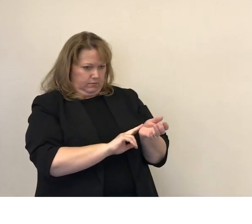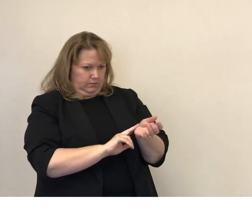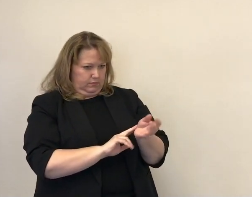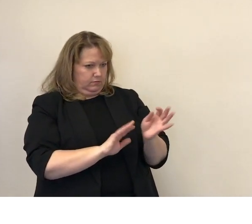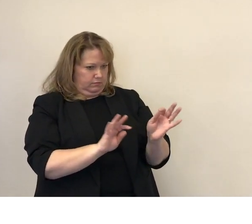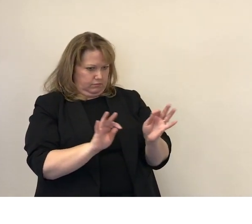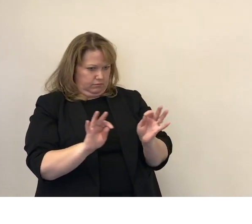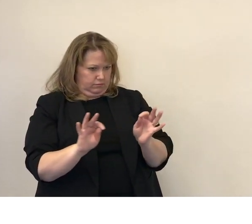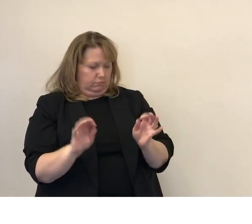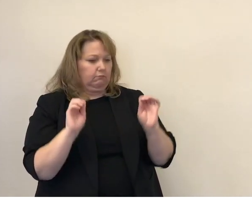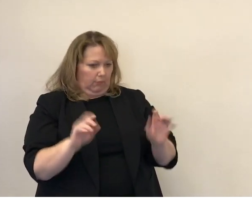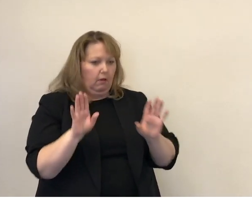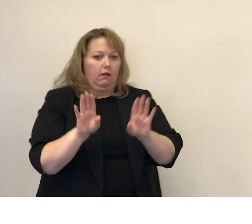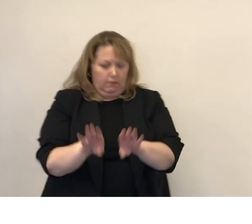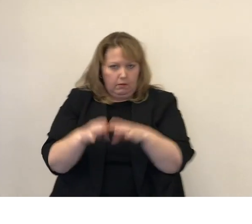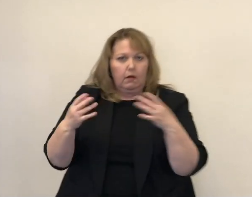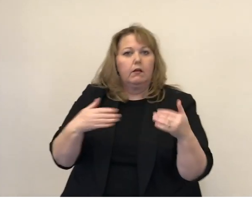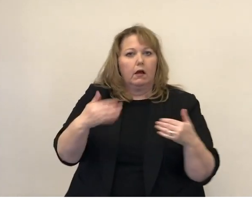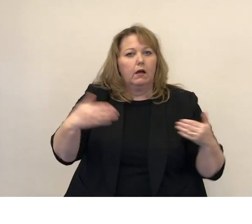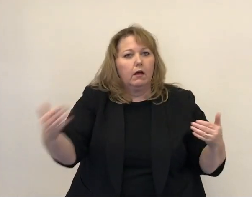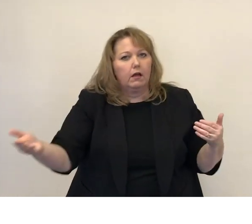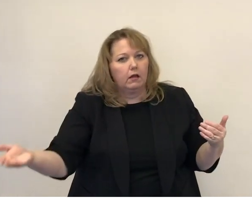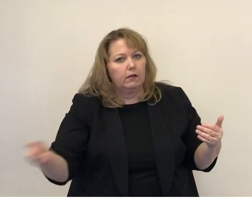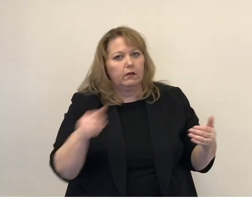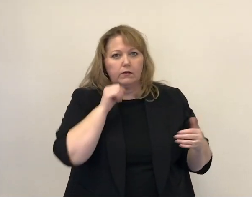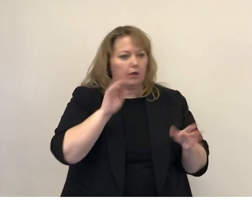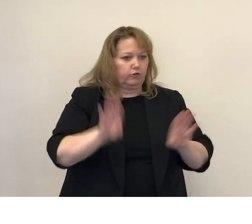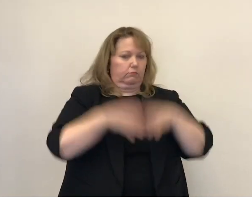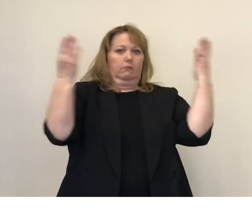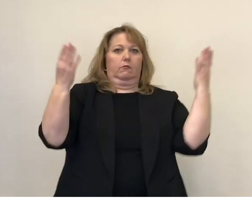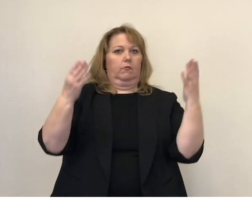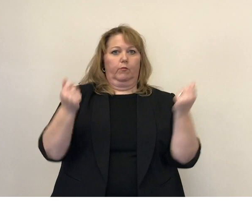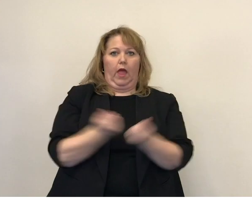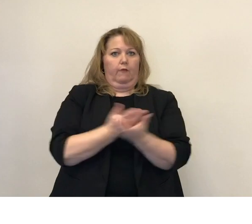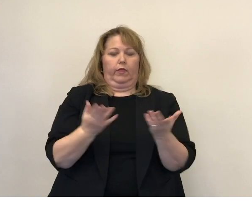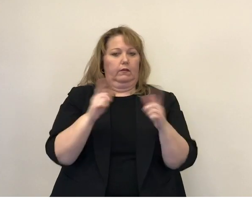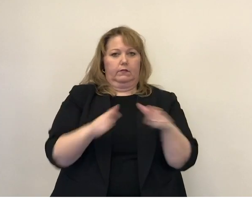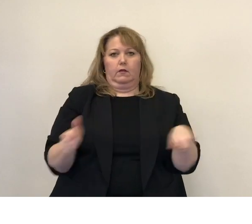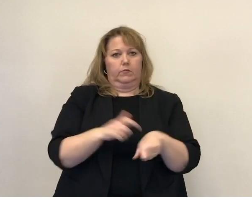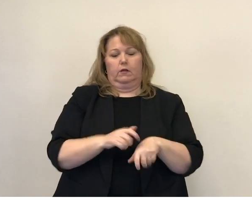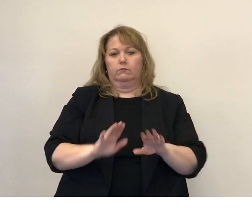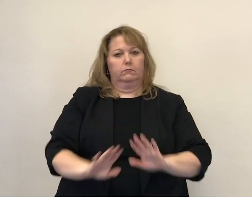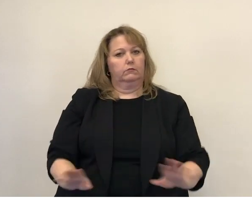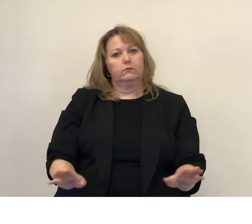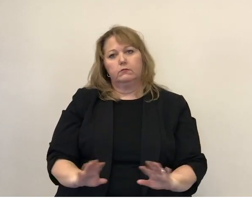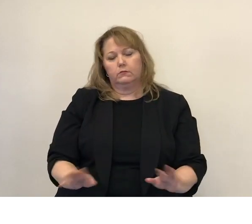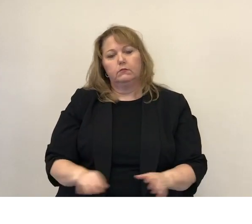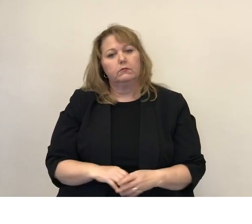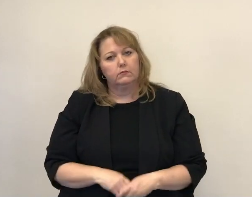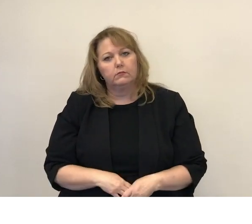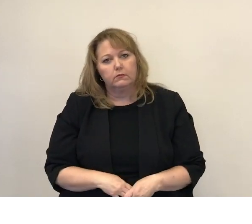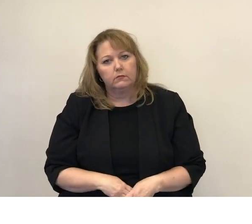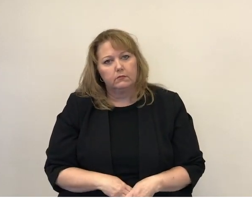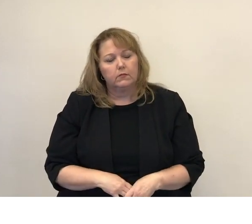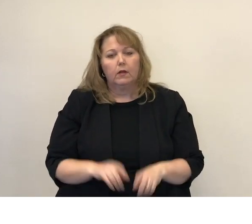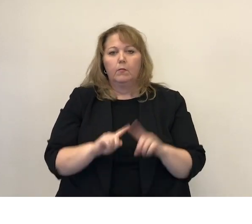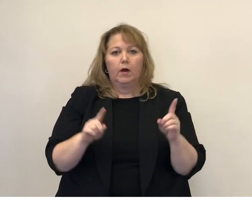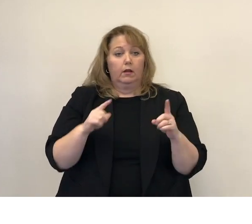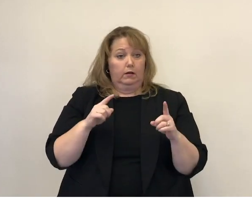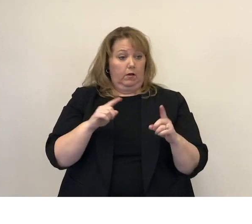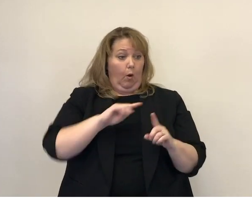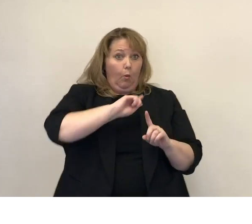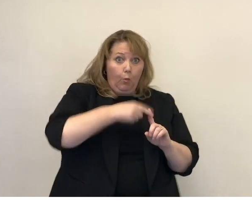start slowly. We're going to see how that goes after a period of time, and then add a little bit more, release a little bit more regulations, and go forward. But I do not